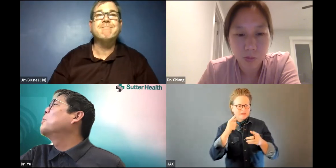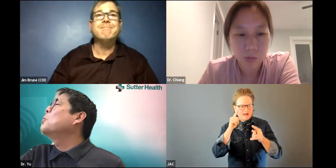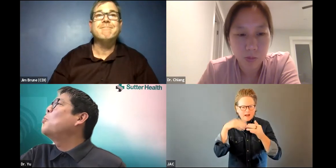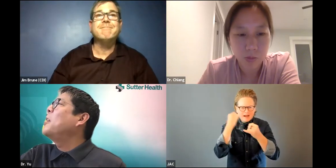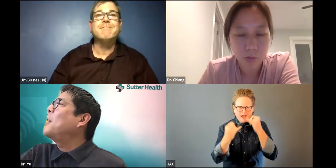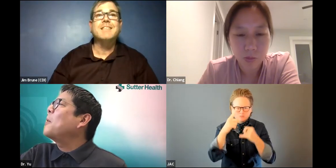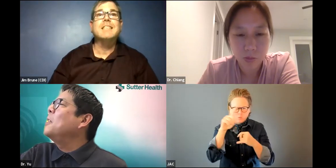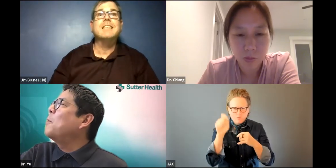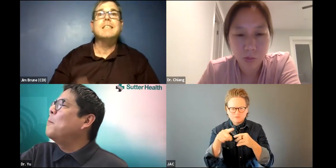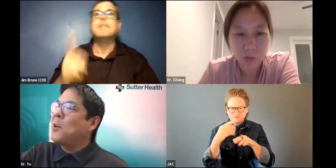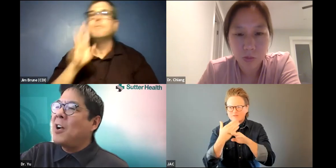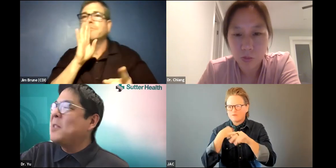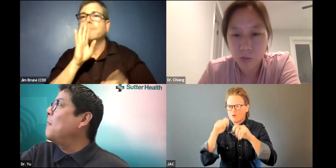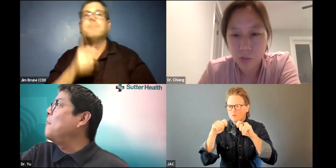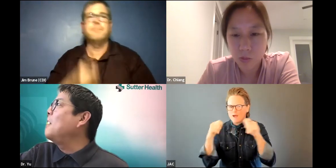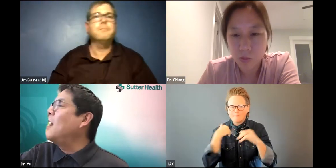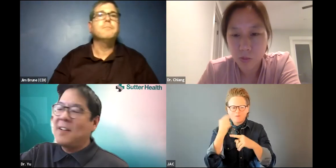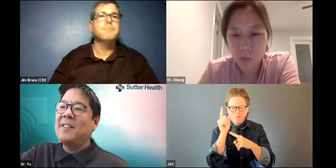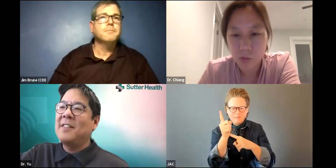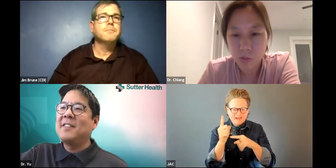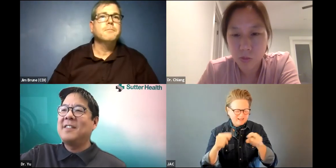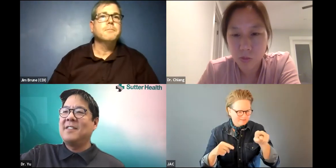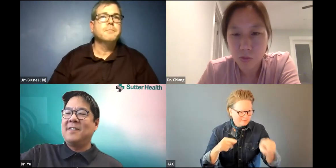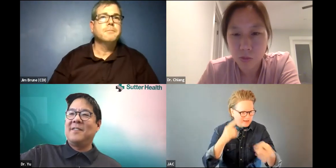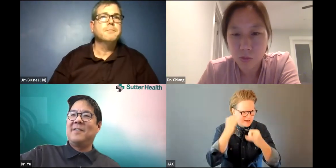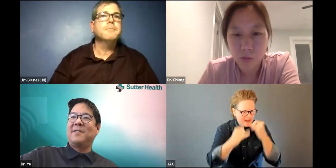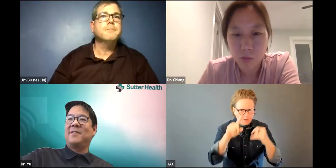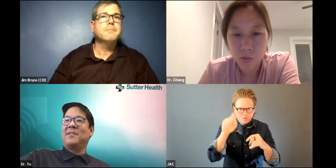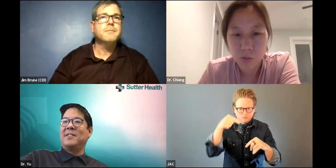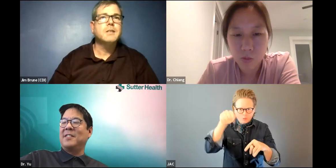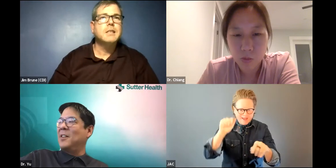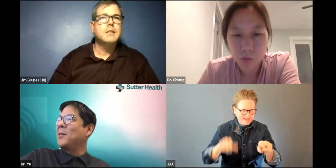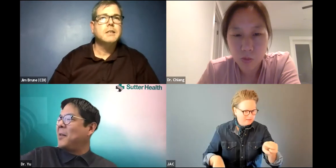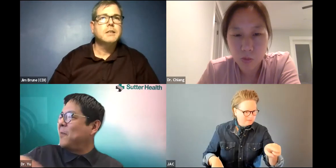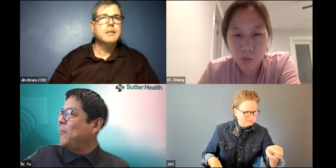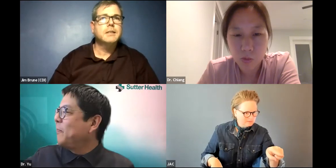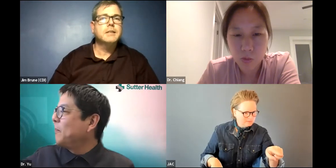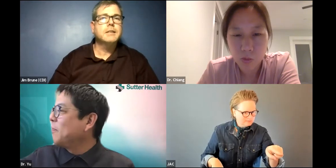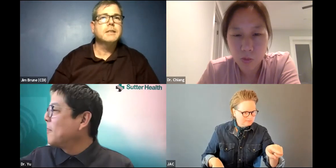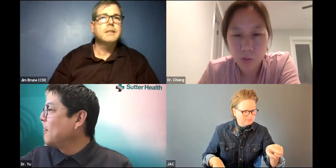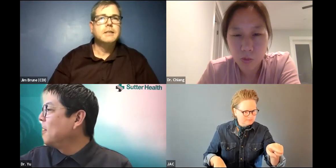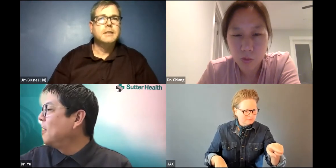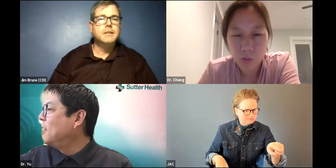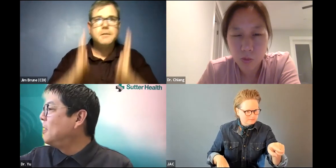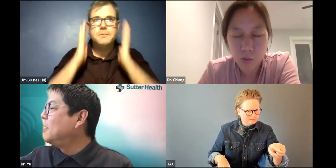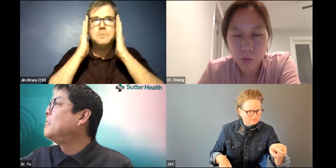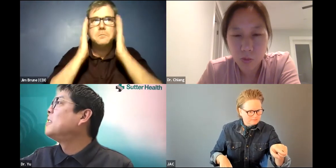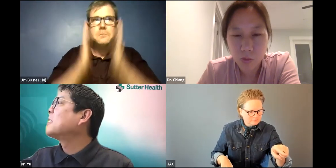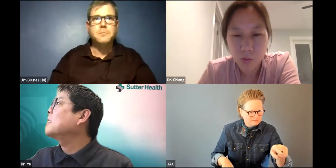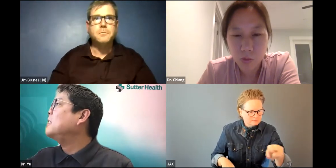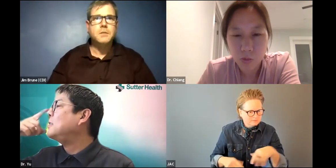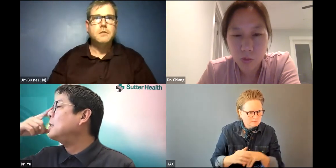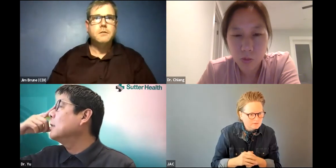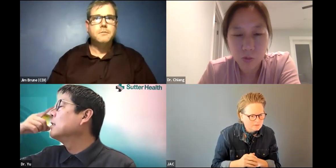So there's one up in the prepared Great. So actually, there Stephanie. was one last question before we wrap up here Okay. really quickly in the QA that I